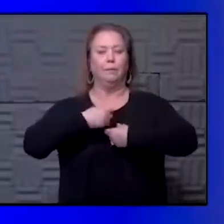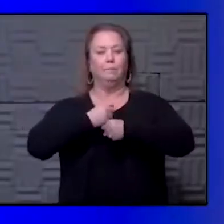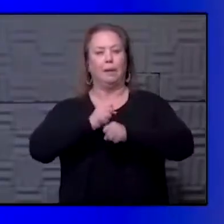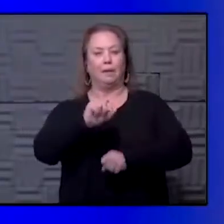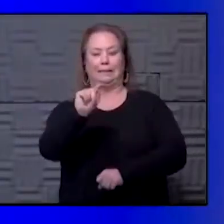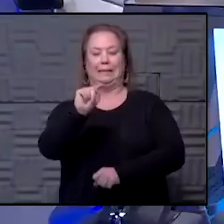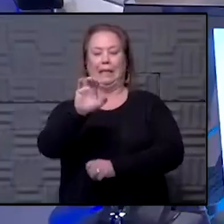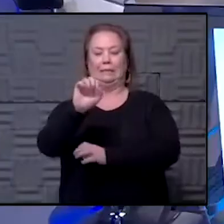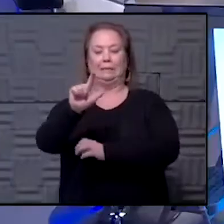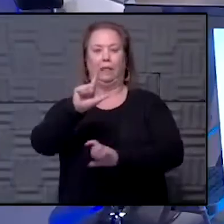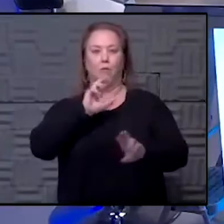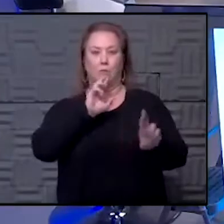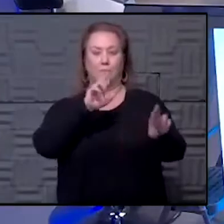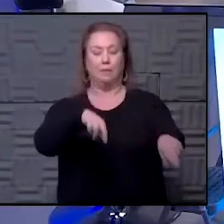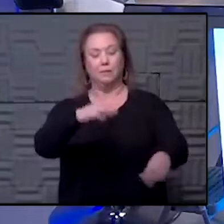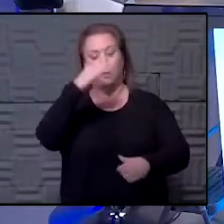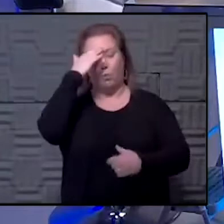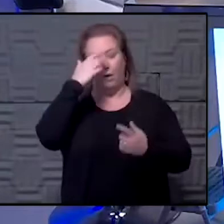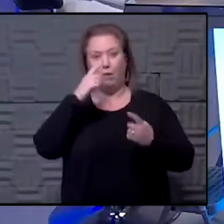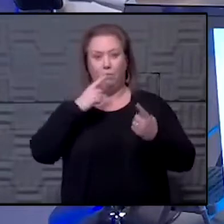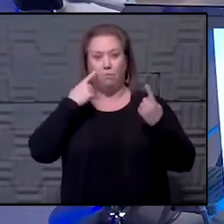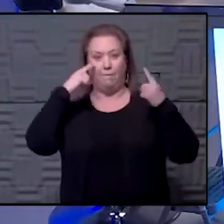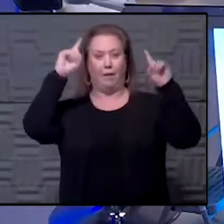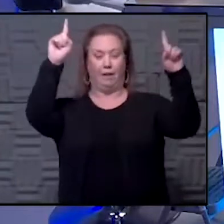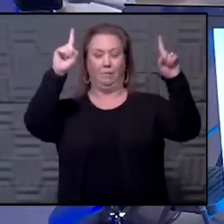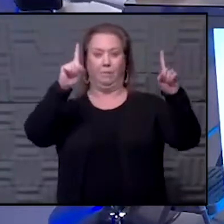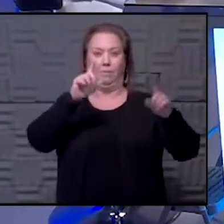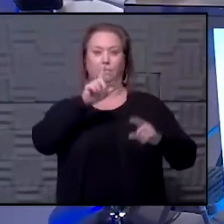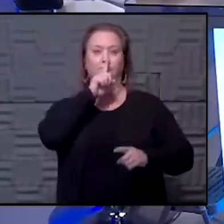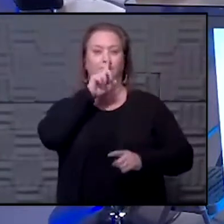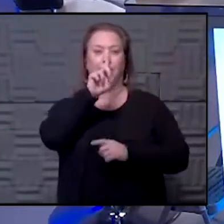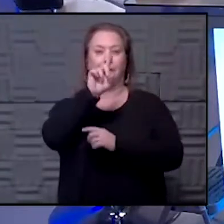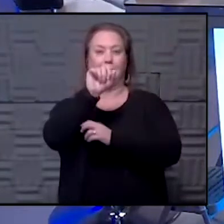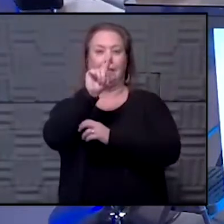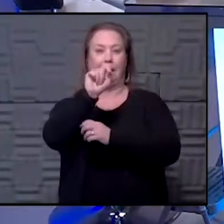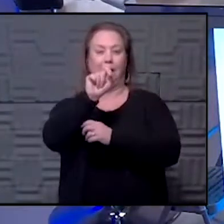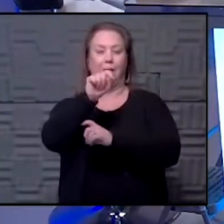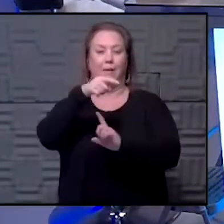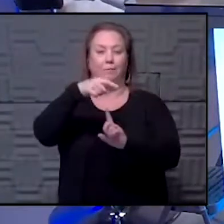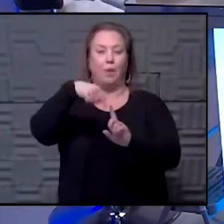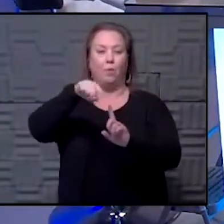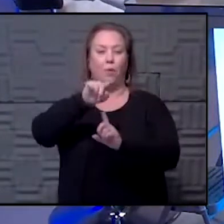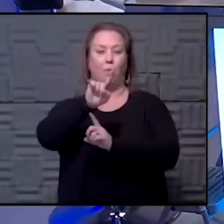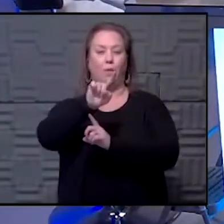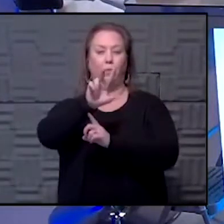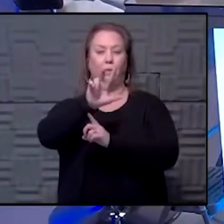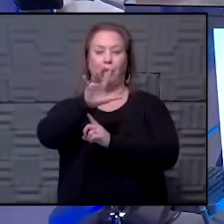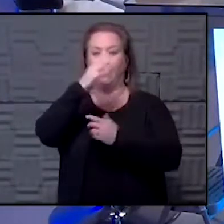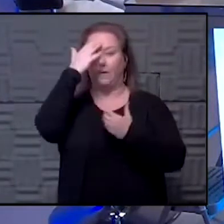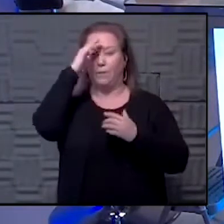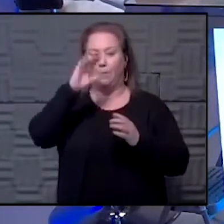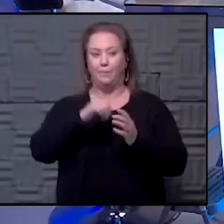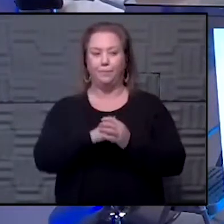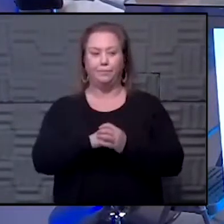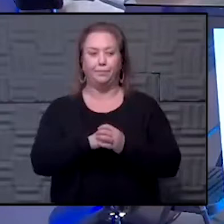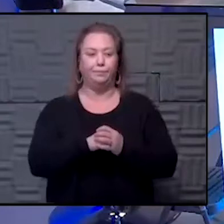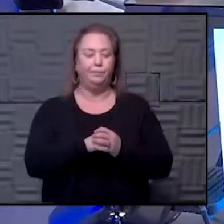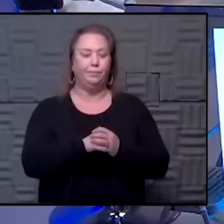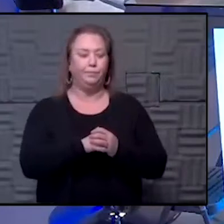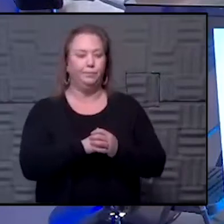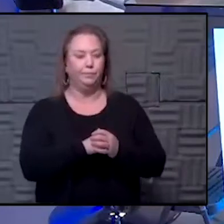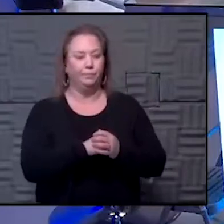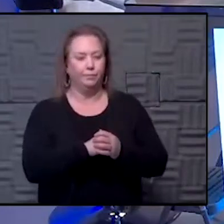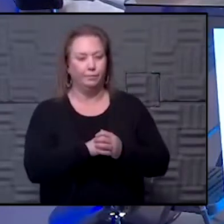it may well be they're still effective. We just don't know the data yet around the 135. Okay, and we have a follow-up question to